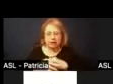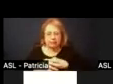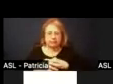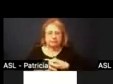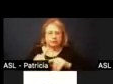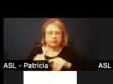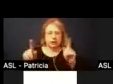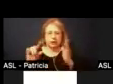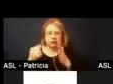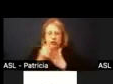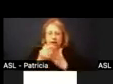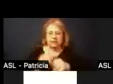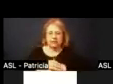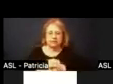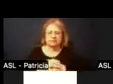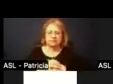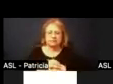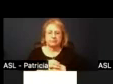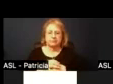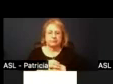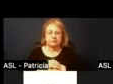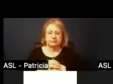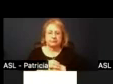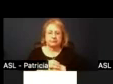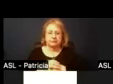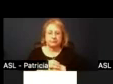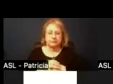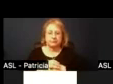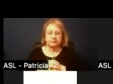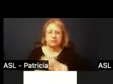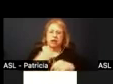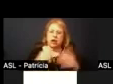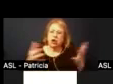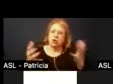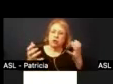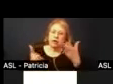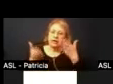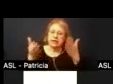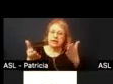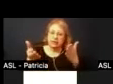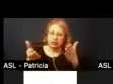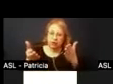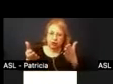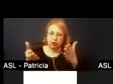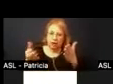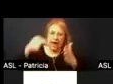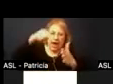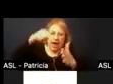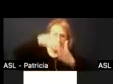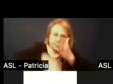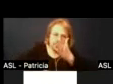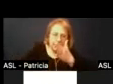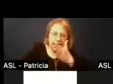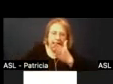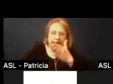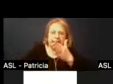and then we wanted to give you sort of a deeper dive dive into into two key